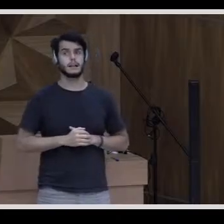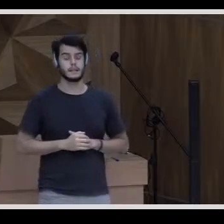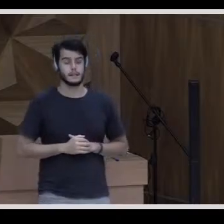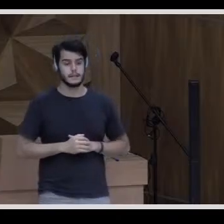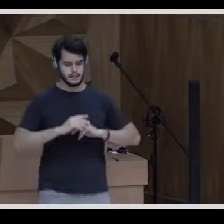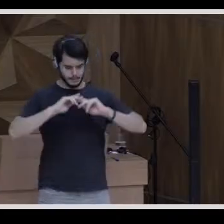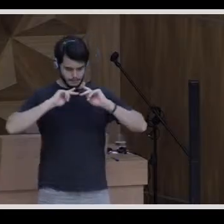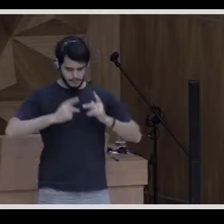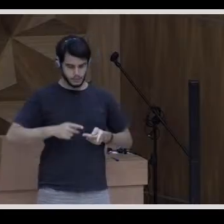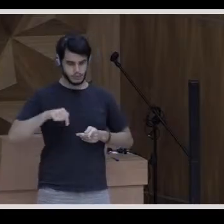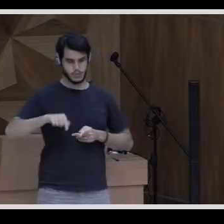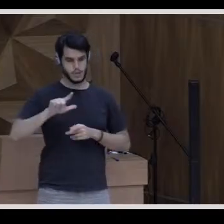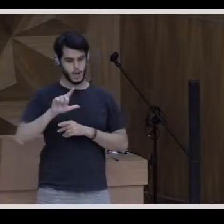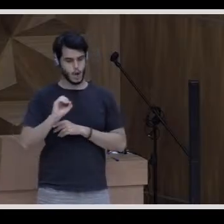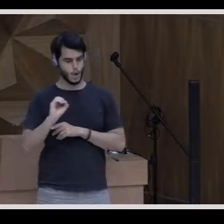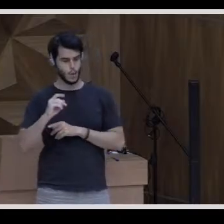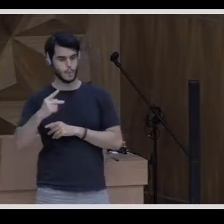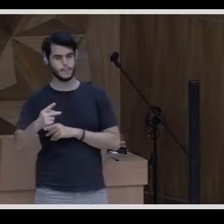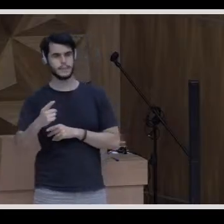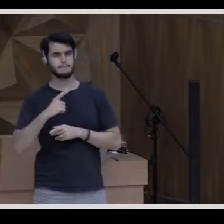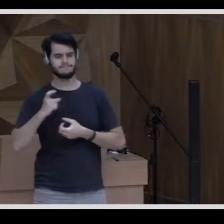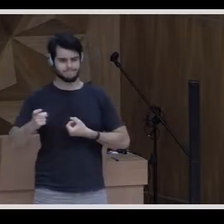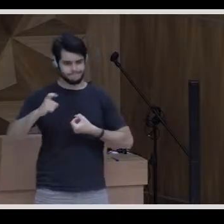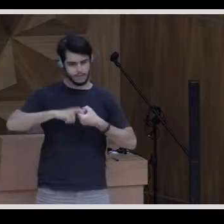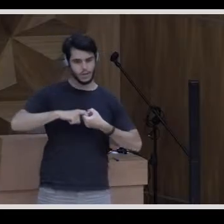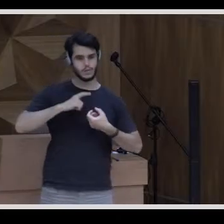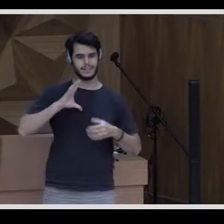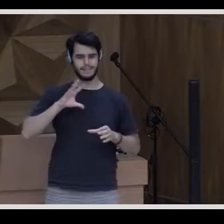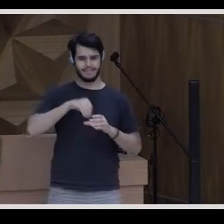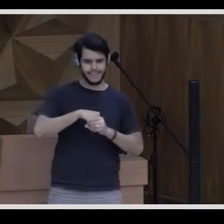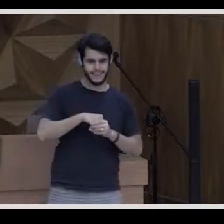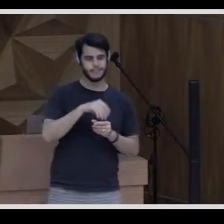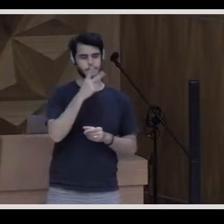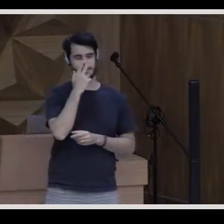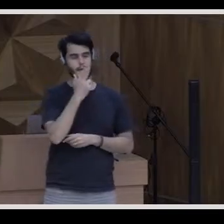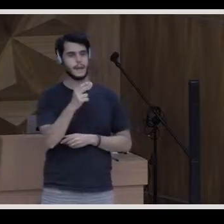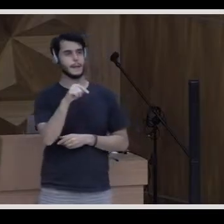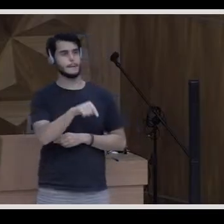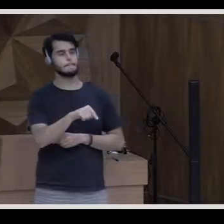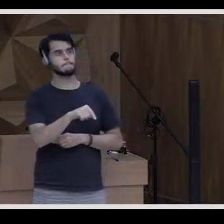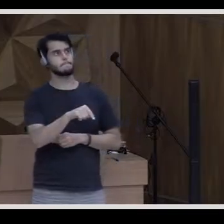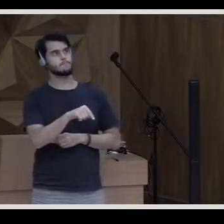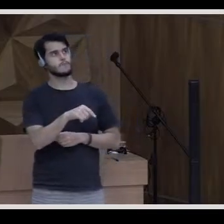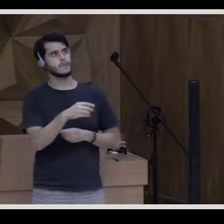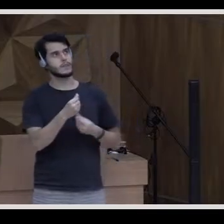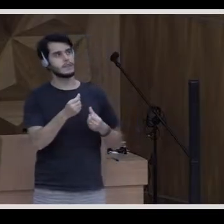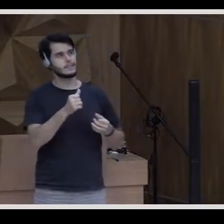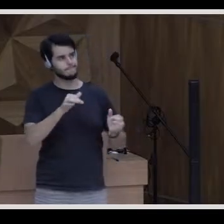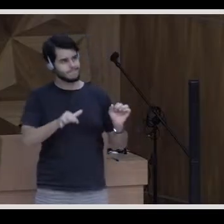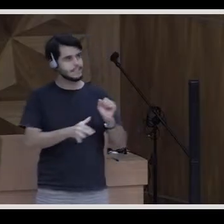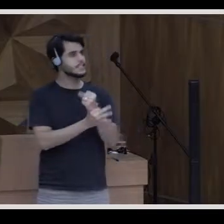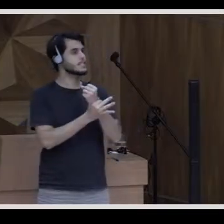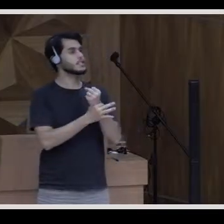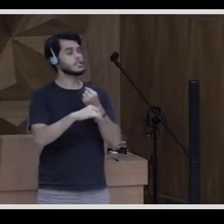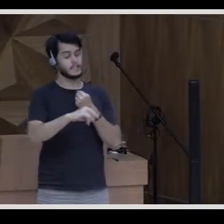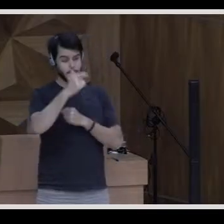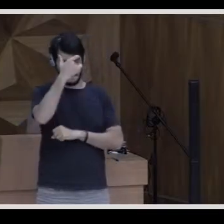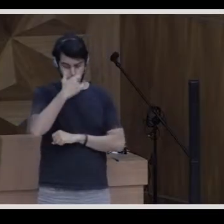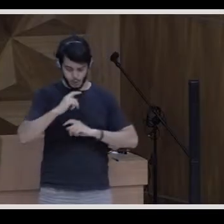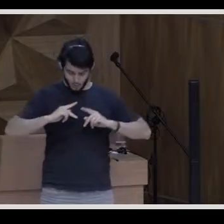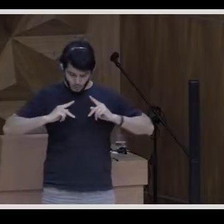human-centered computing, and how do we make sure that it stays central in the domain of kind of smart systems and the Internet of